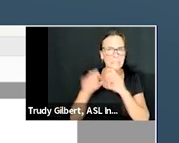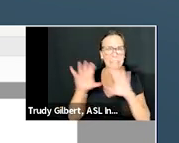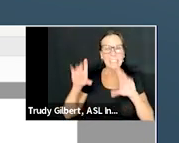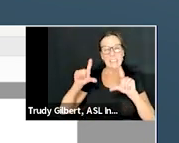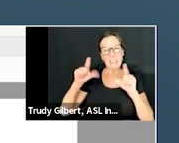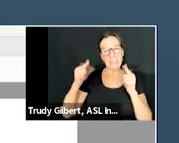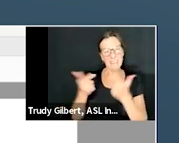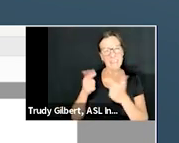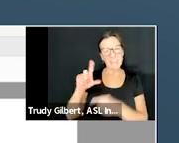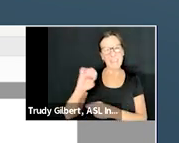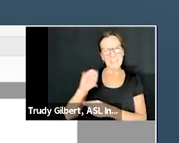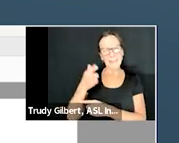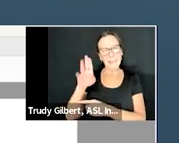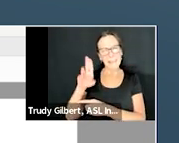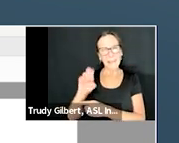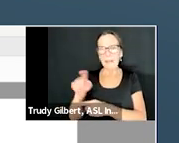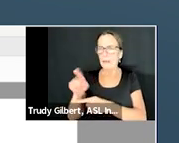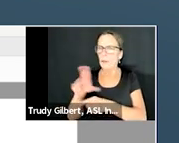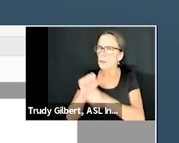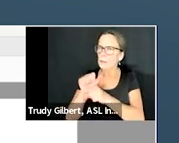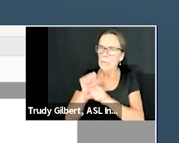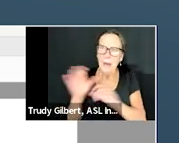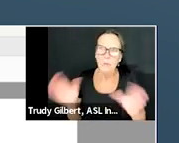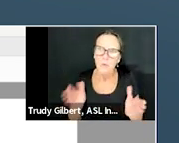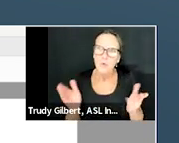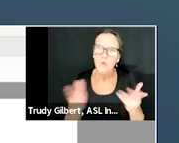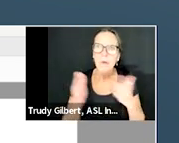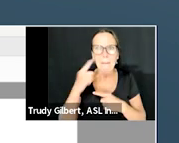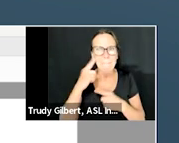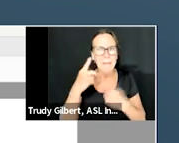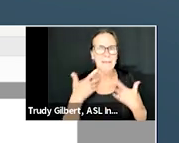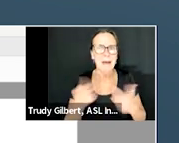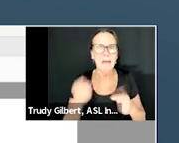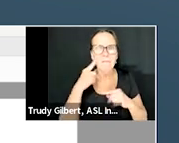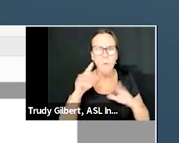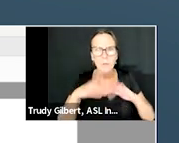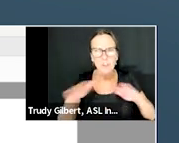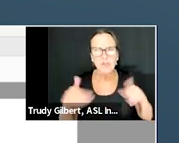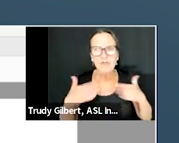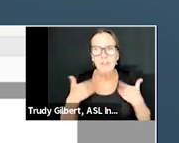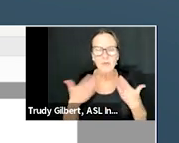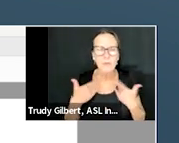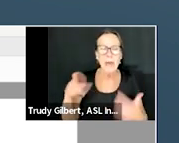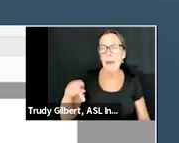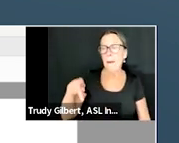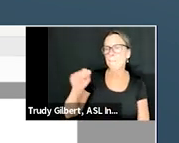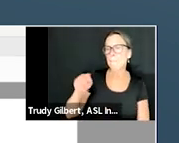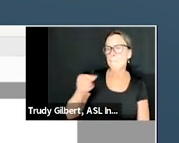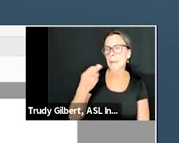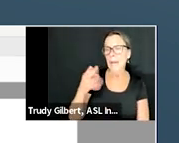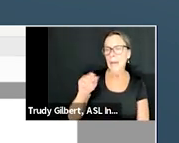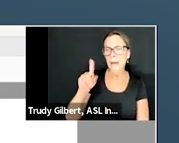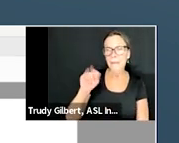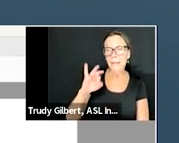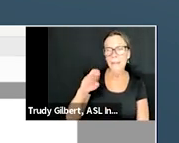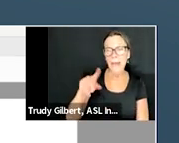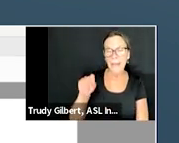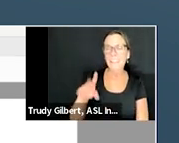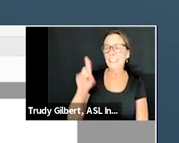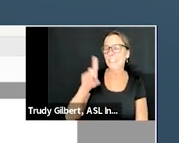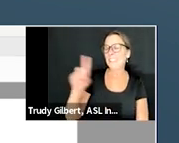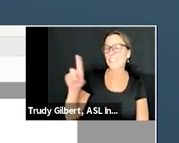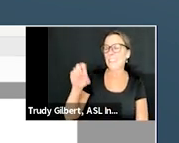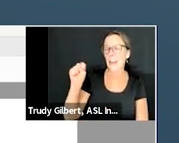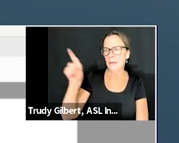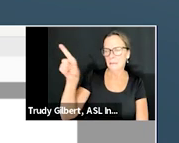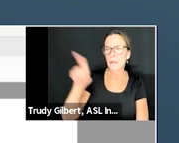work around mental health for children and youth. Pathlight is the local DDS Family Support Center. DDS is the